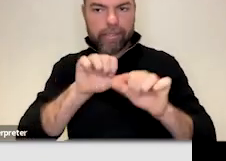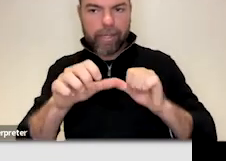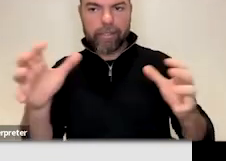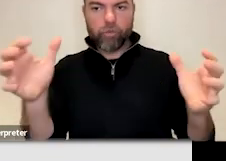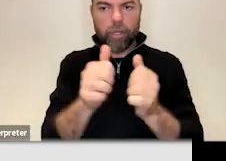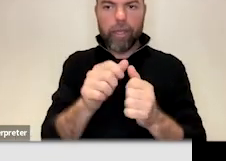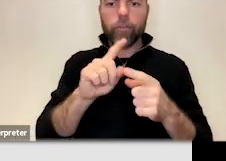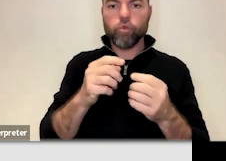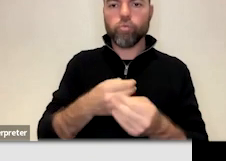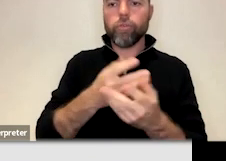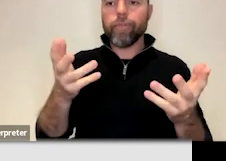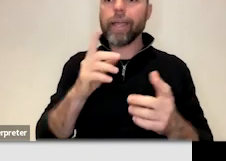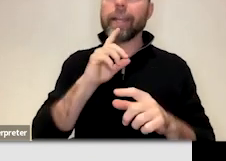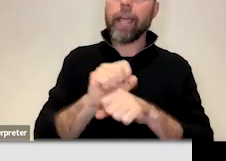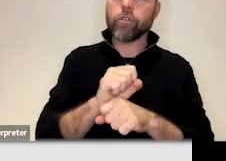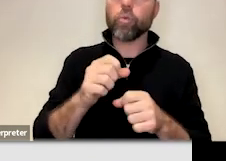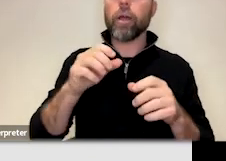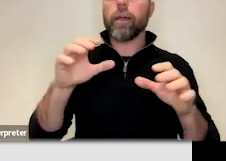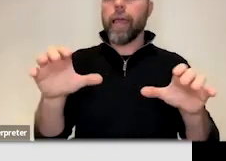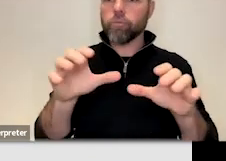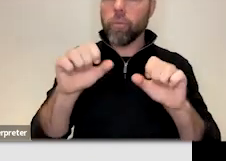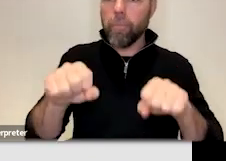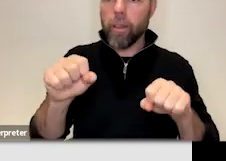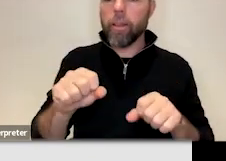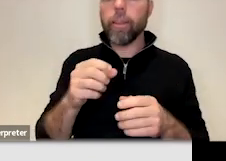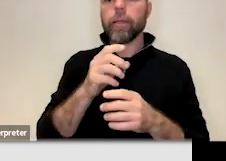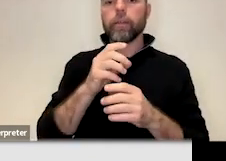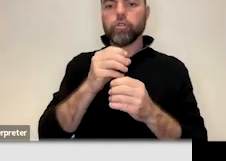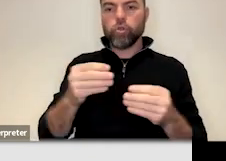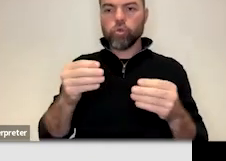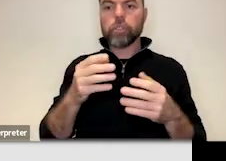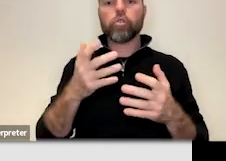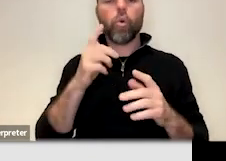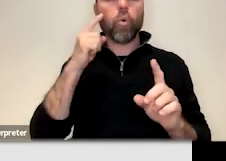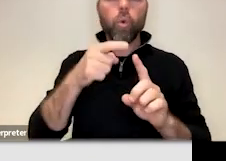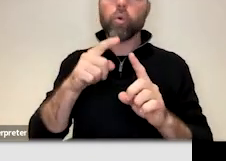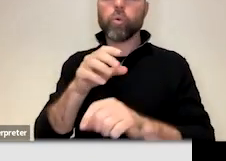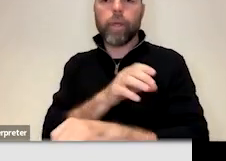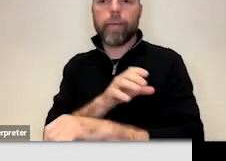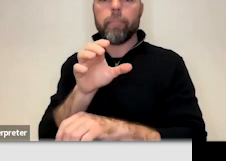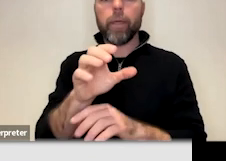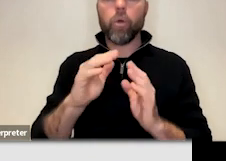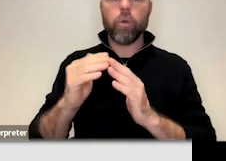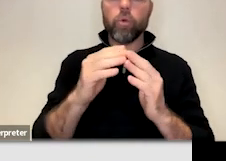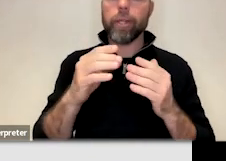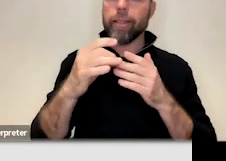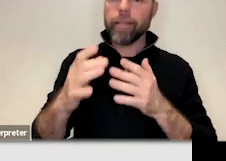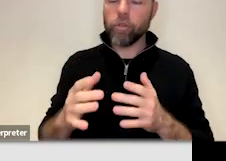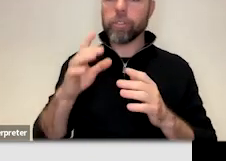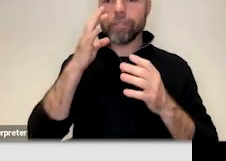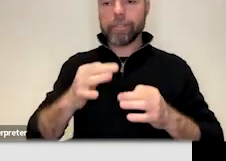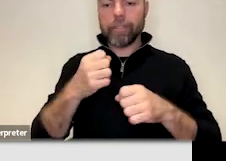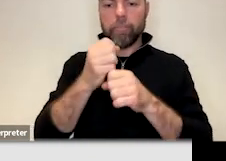provide actionable climate resilience solutions. And the goal of this really is to empower community leaders, decision